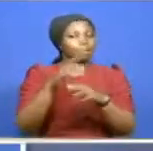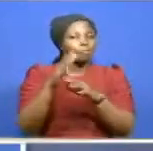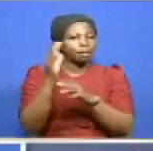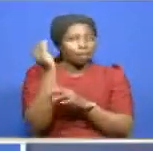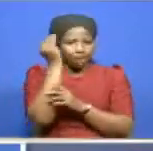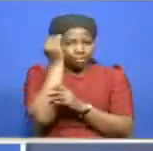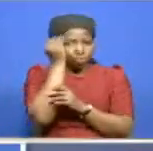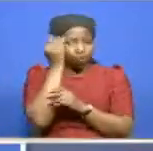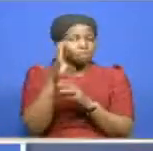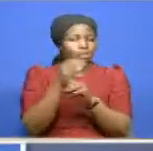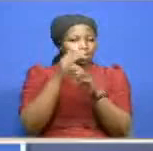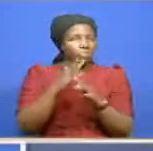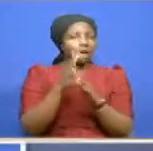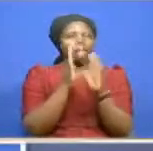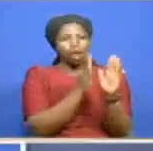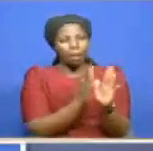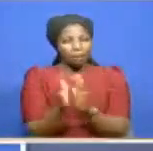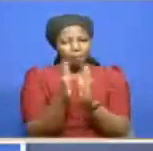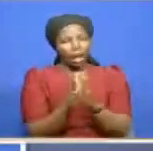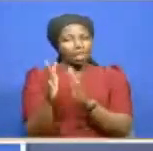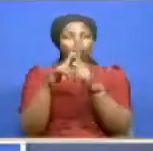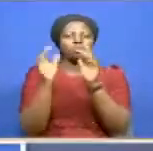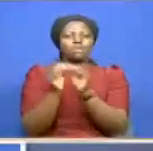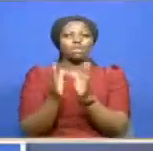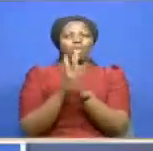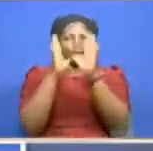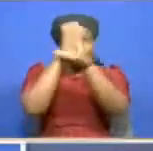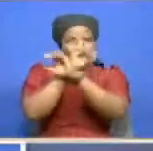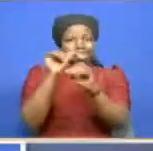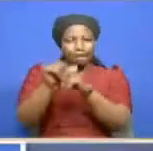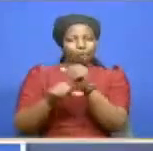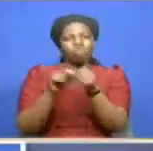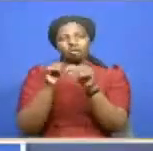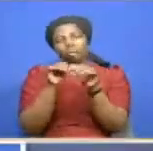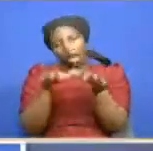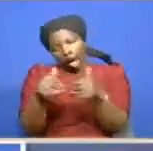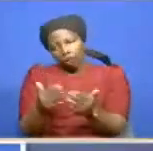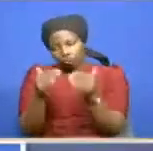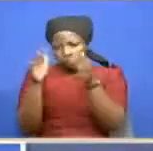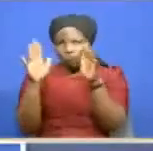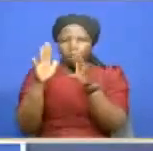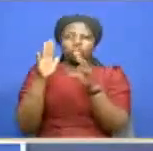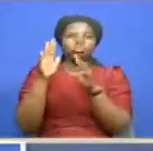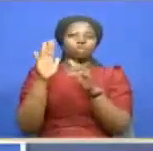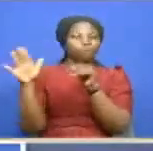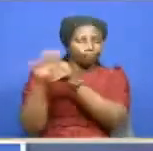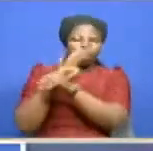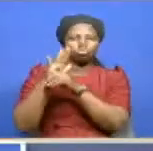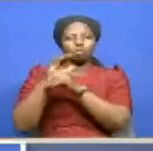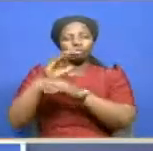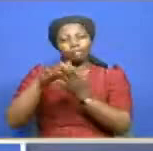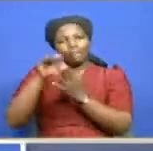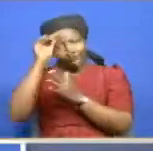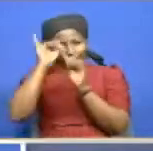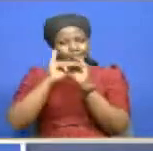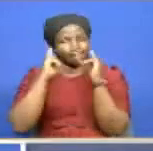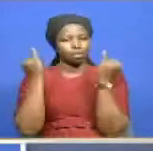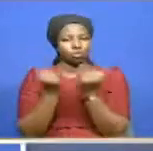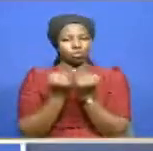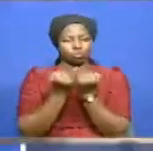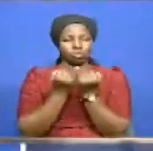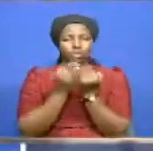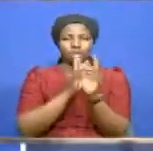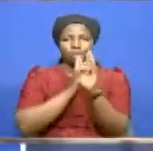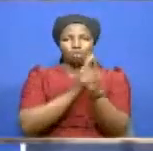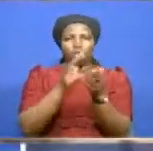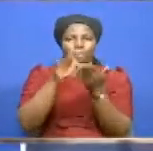the president over a plan to fully reopen learning institutions. Caroline Kamau starts off tonight coverage with that update.